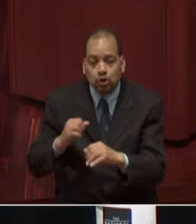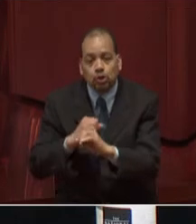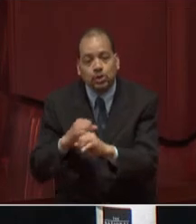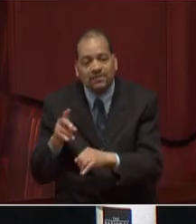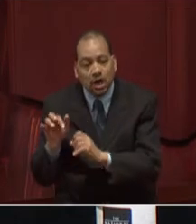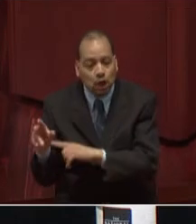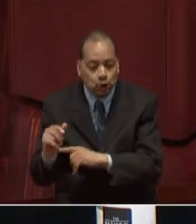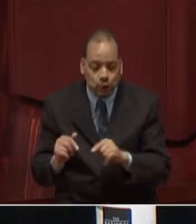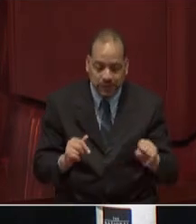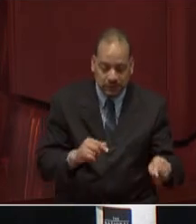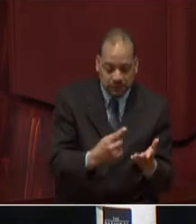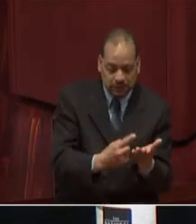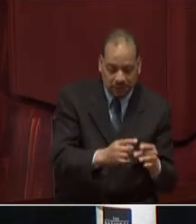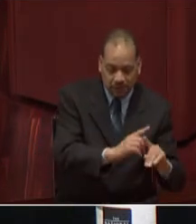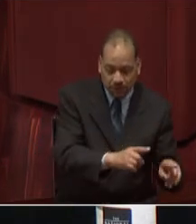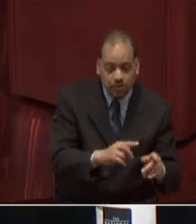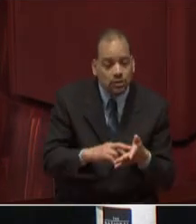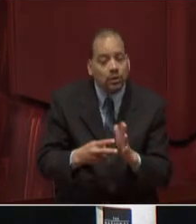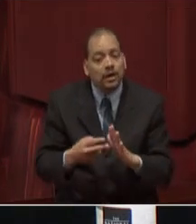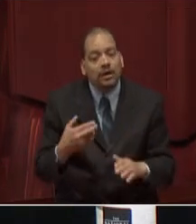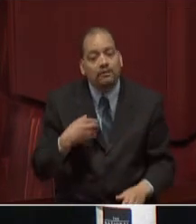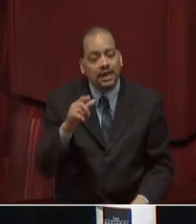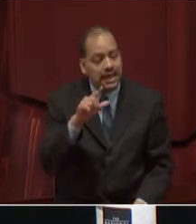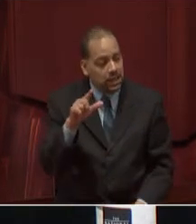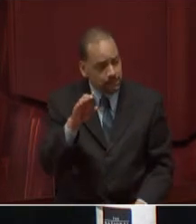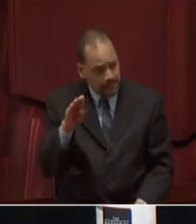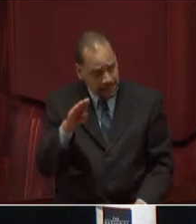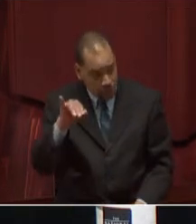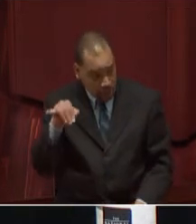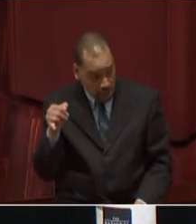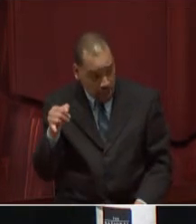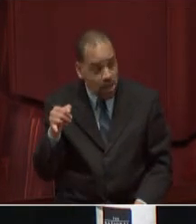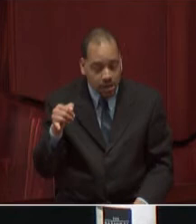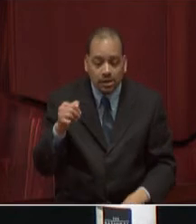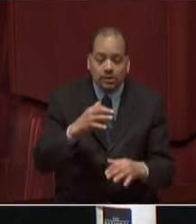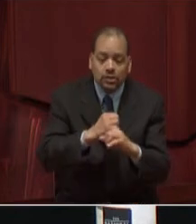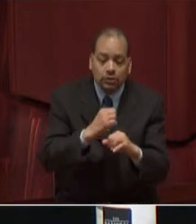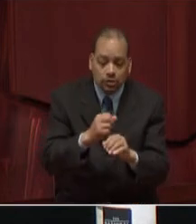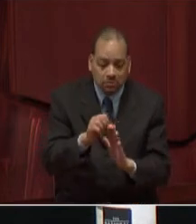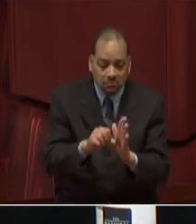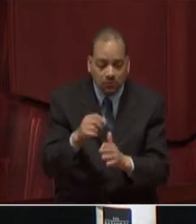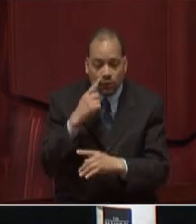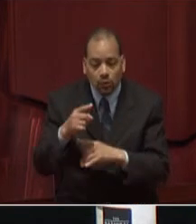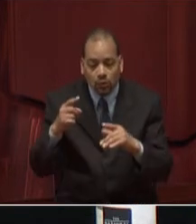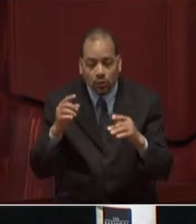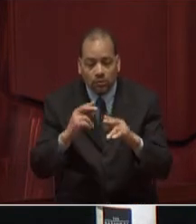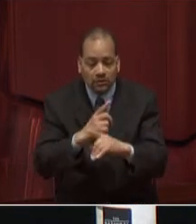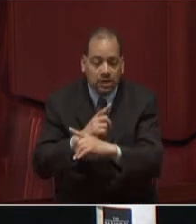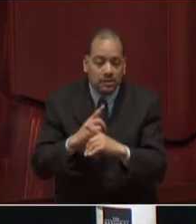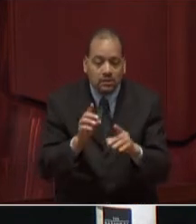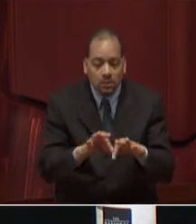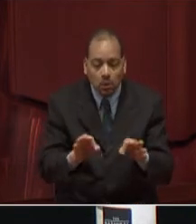you know, the secretaries of state, defense, and the president would get together every Tuesday for lunch because they were worried about leaks and they